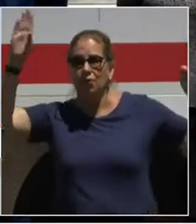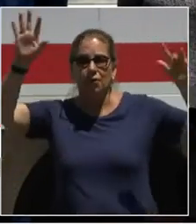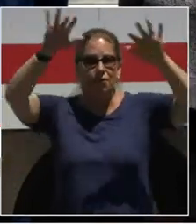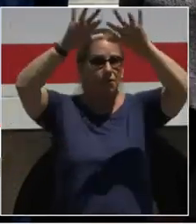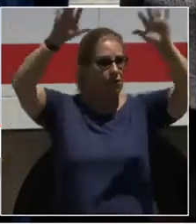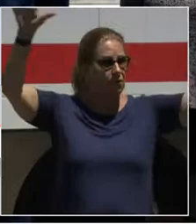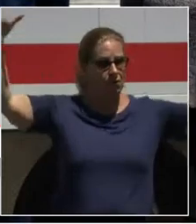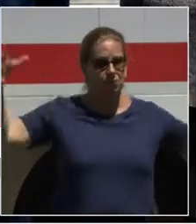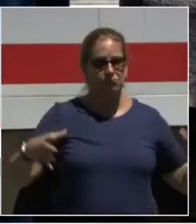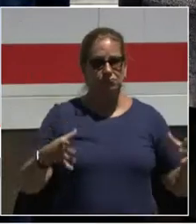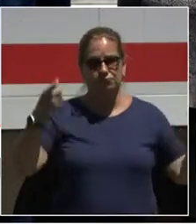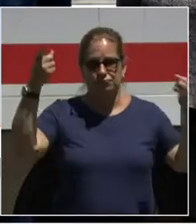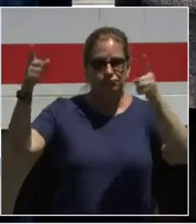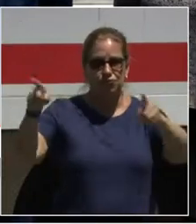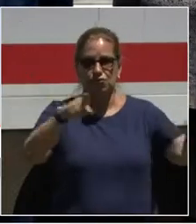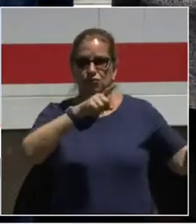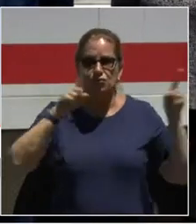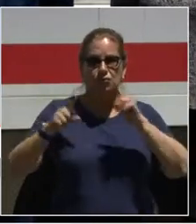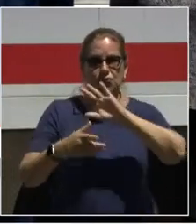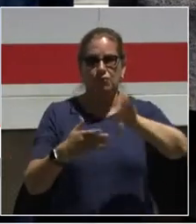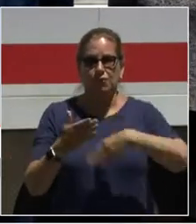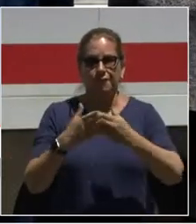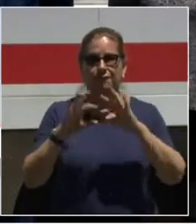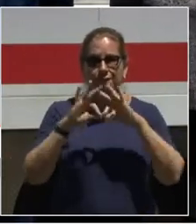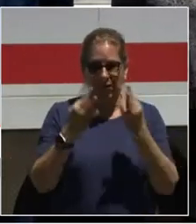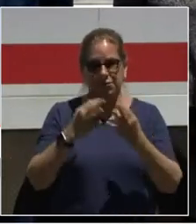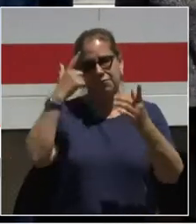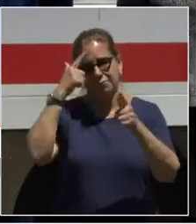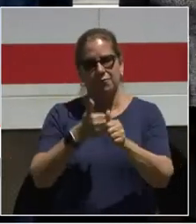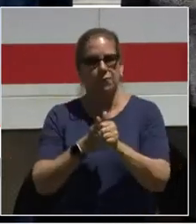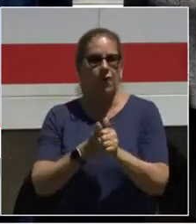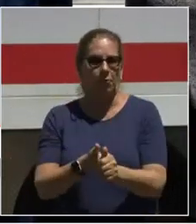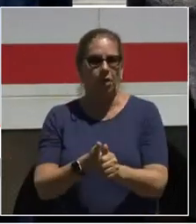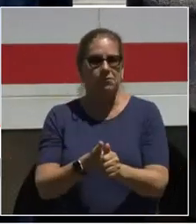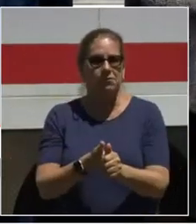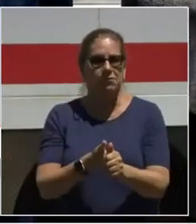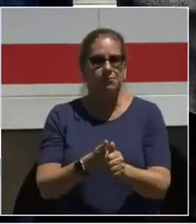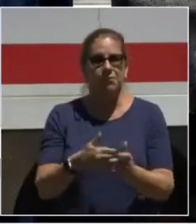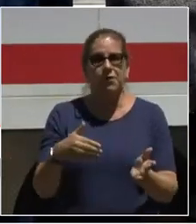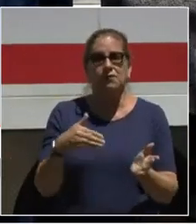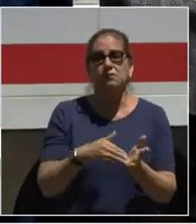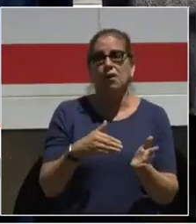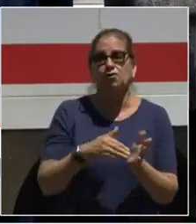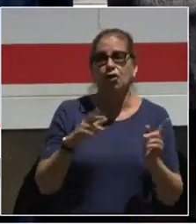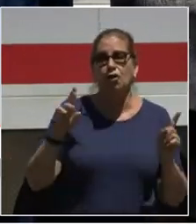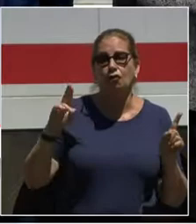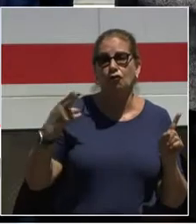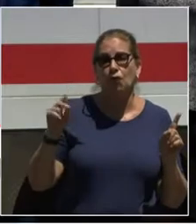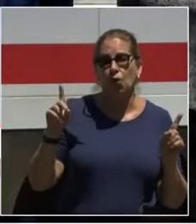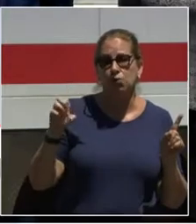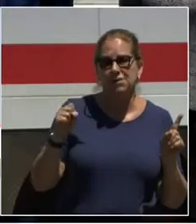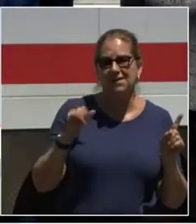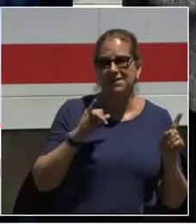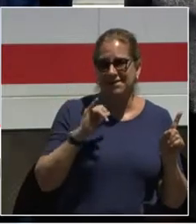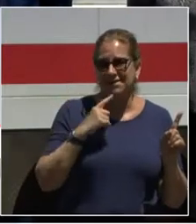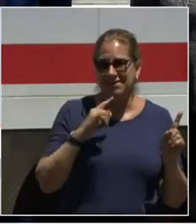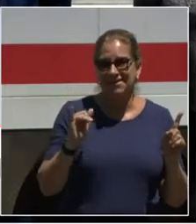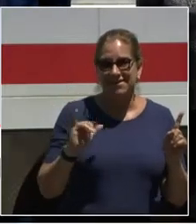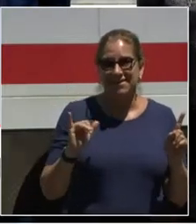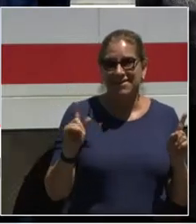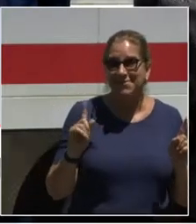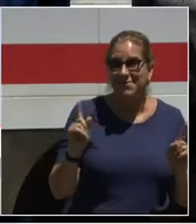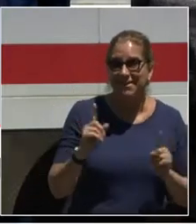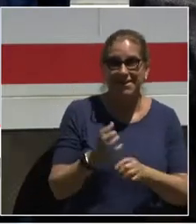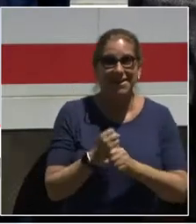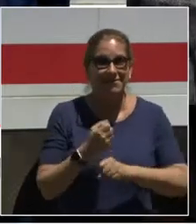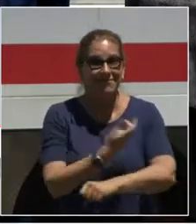are in compliance. Dr. Rhodes will tell you that the best place to get your vaccination is